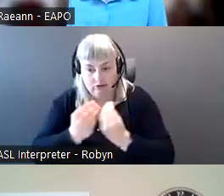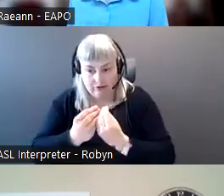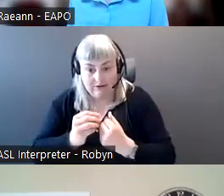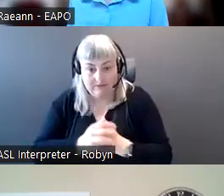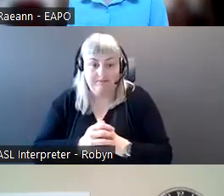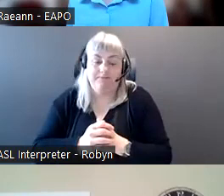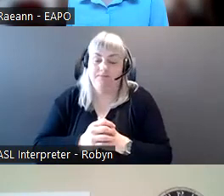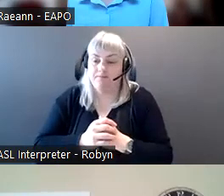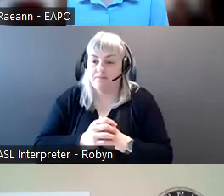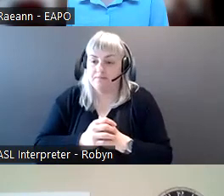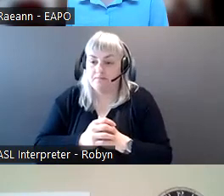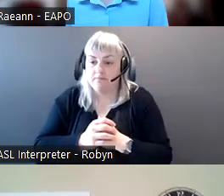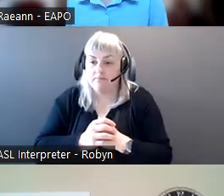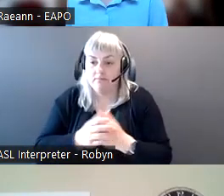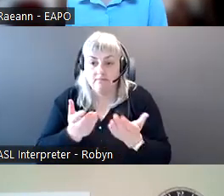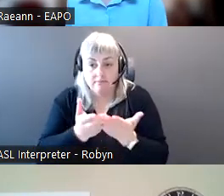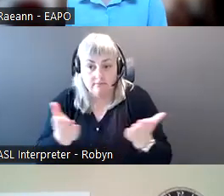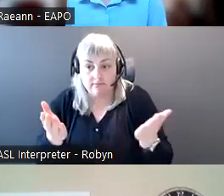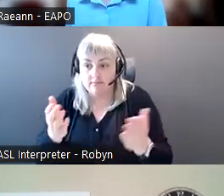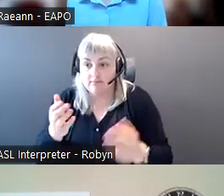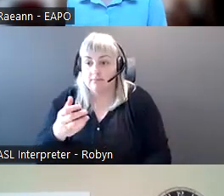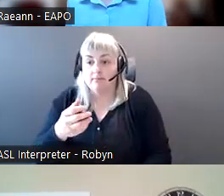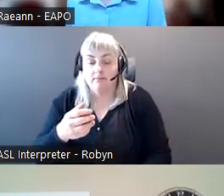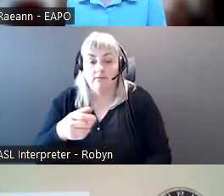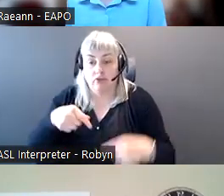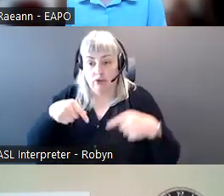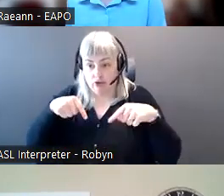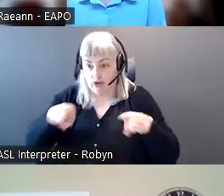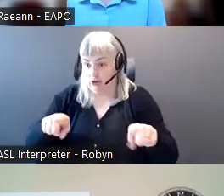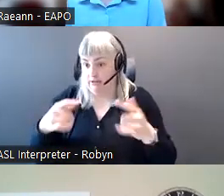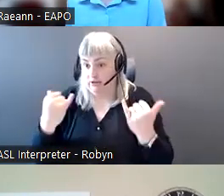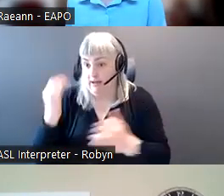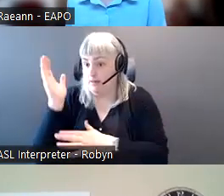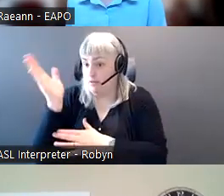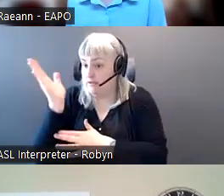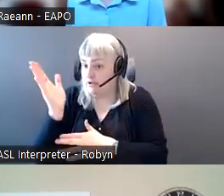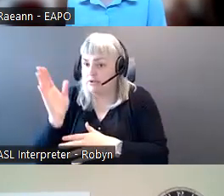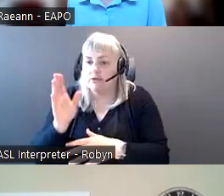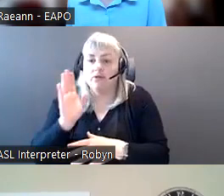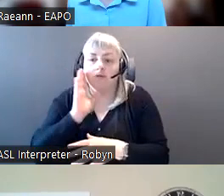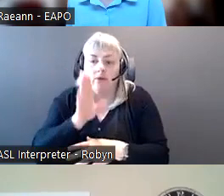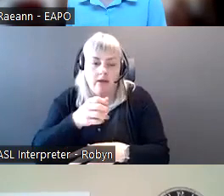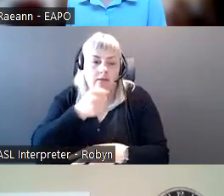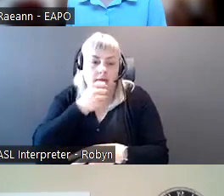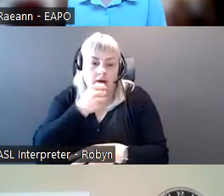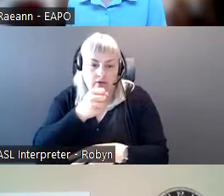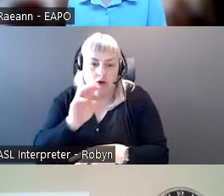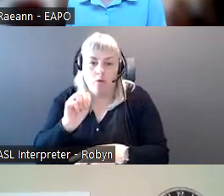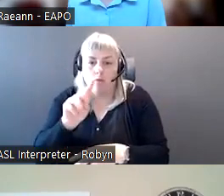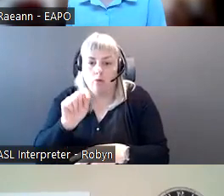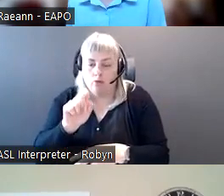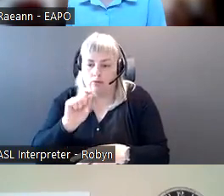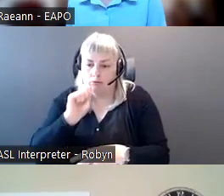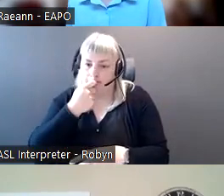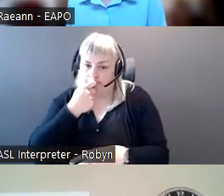So everyone's microphones will be muted during the webinar today. We do encourage everyone to post comments, any questions